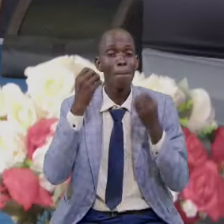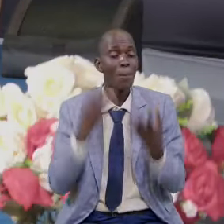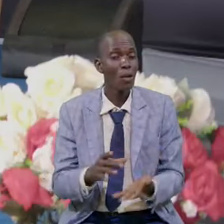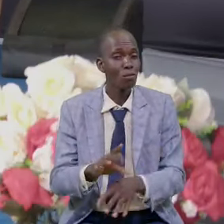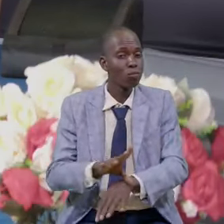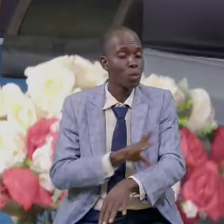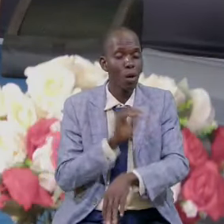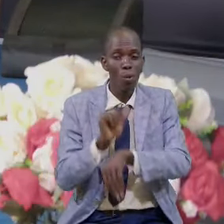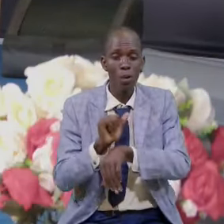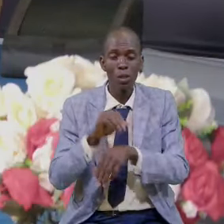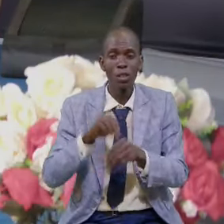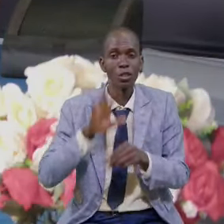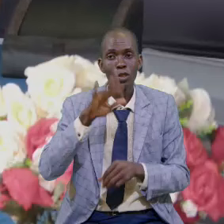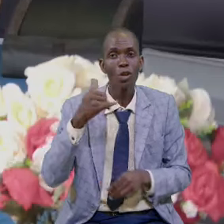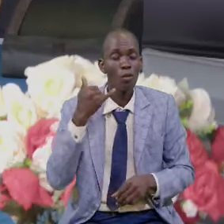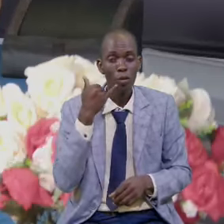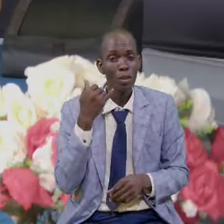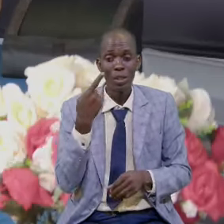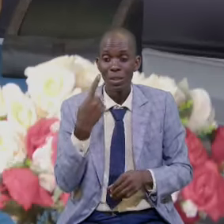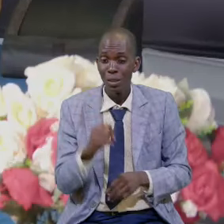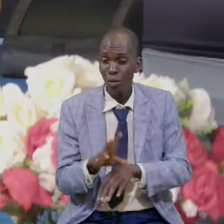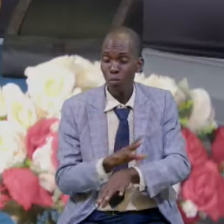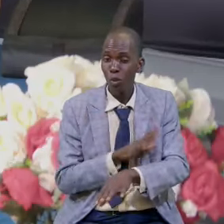have inside that little cell phone